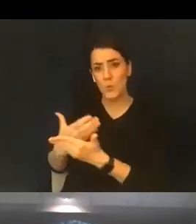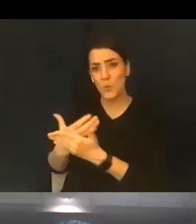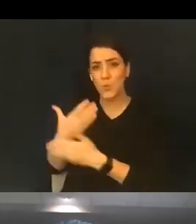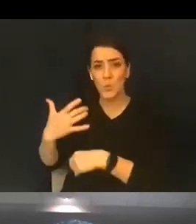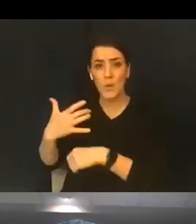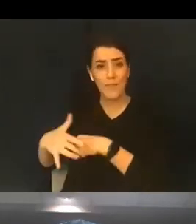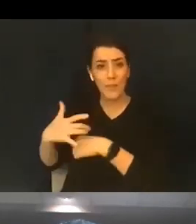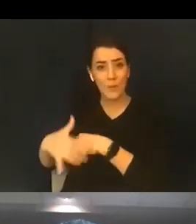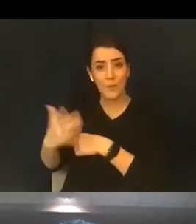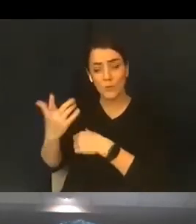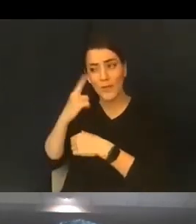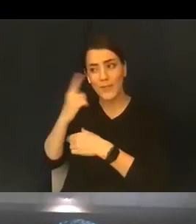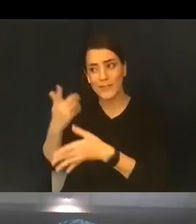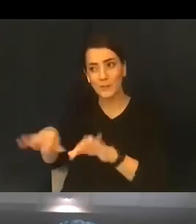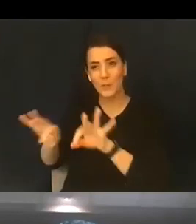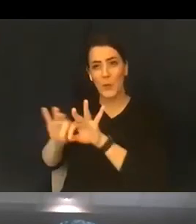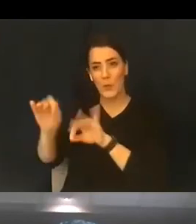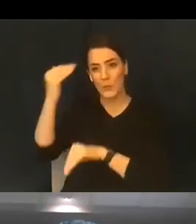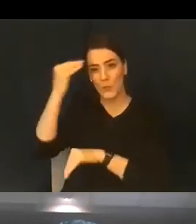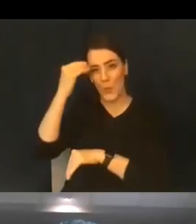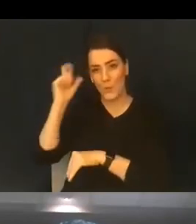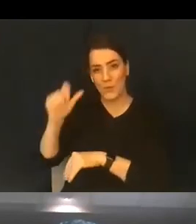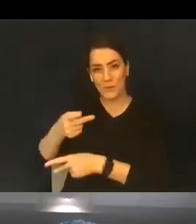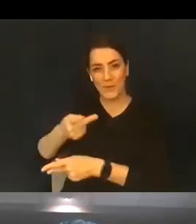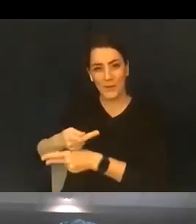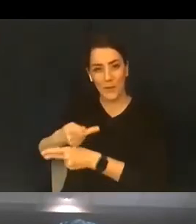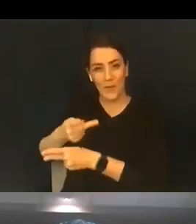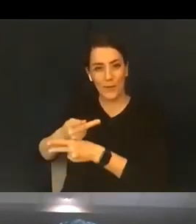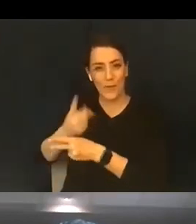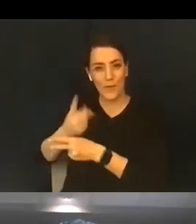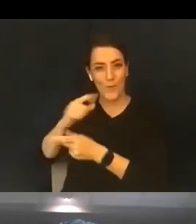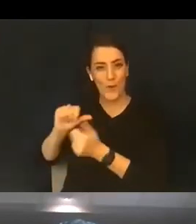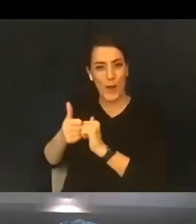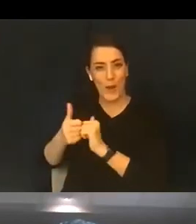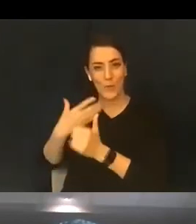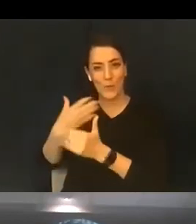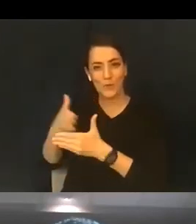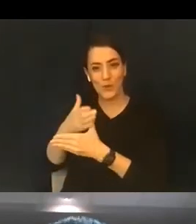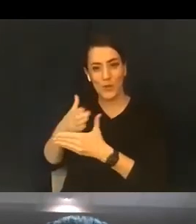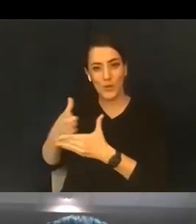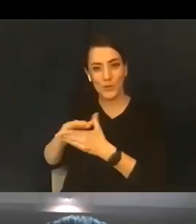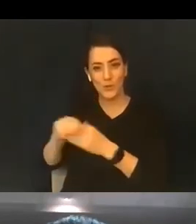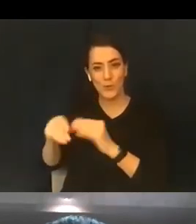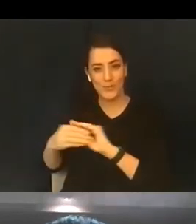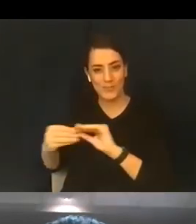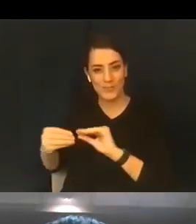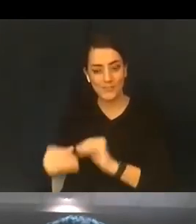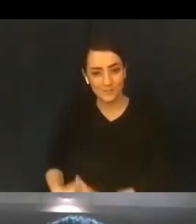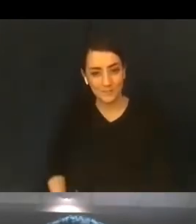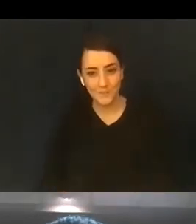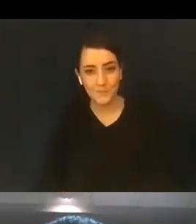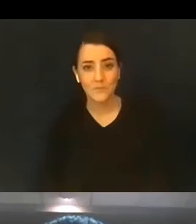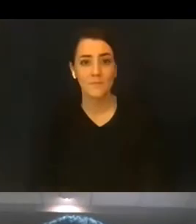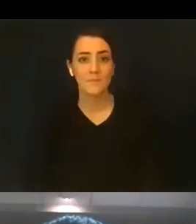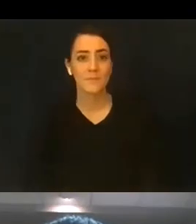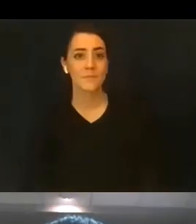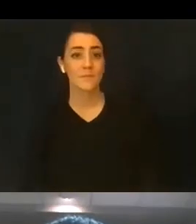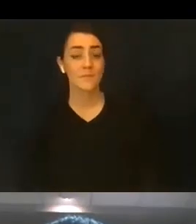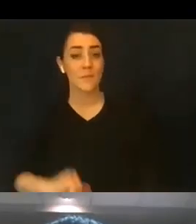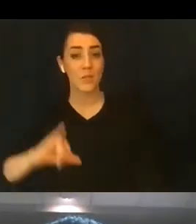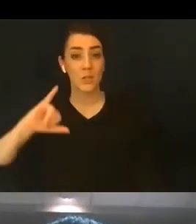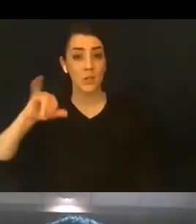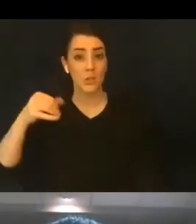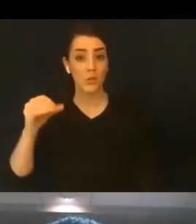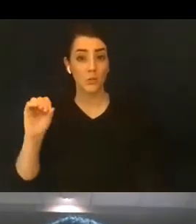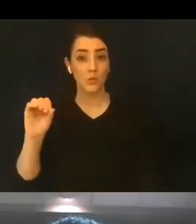that. Yeah, Joe, maybe I'll turn it back over to you if there are more questions. Yeah, there's a related question to education. And maybe George,